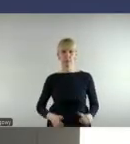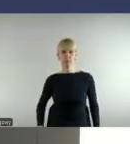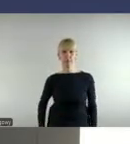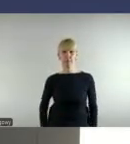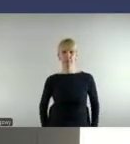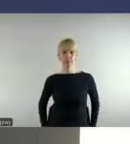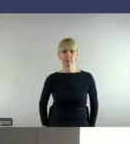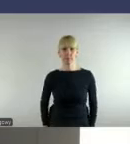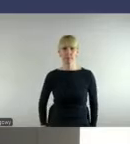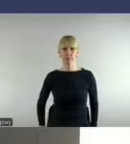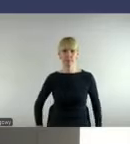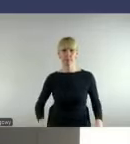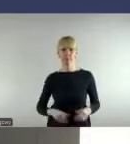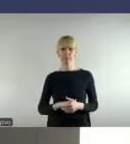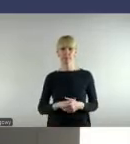all the information passes